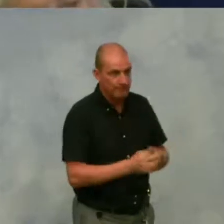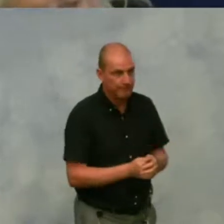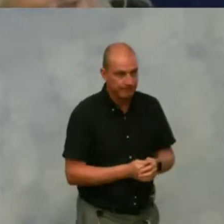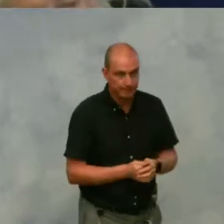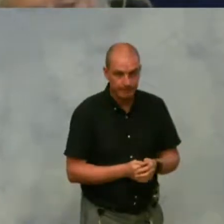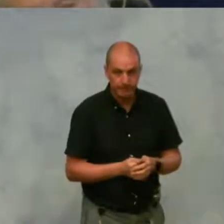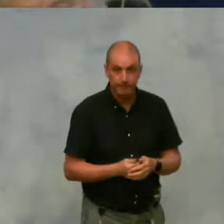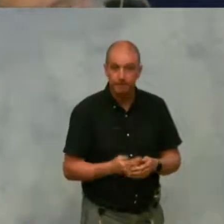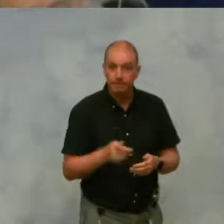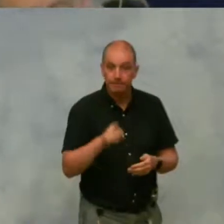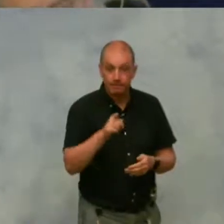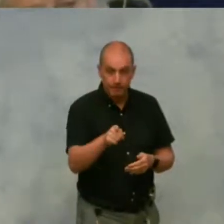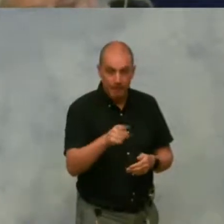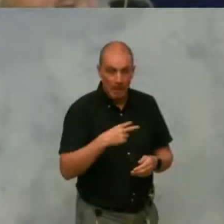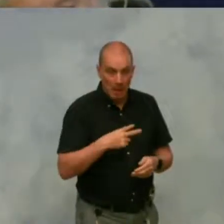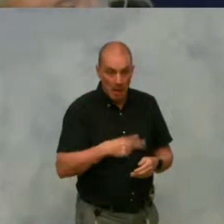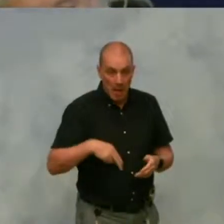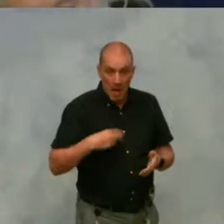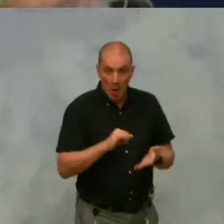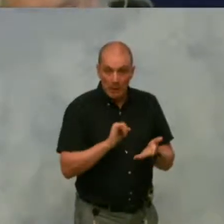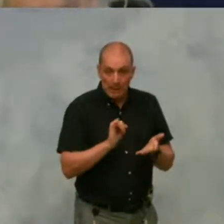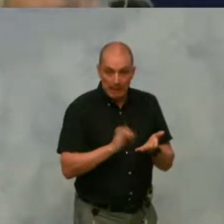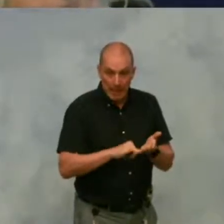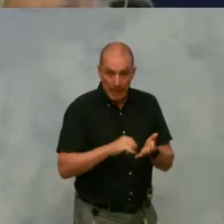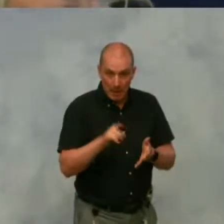You want back in?